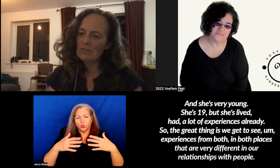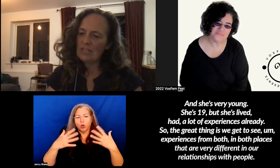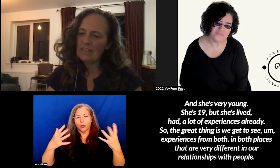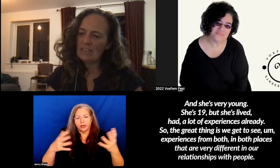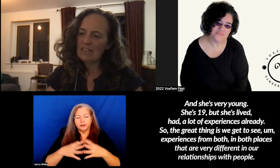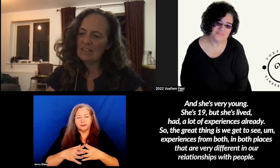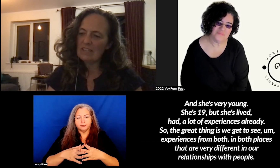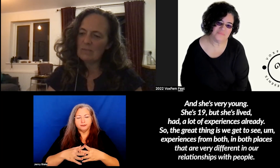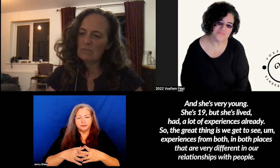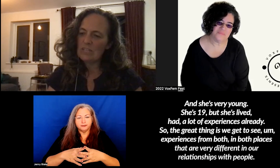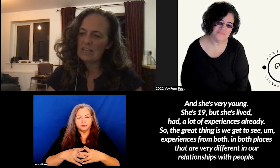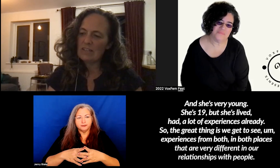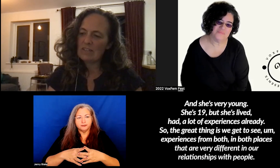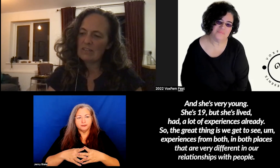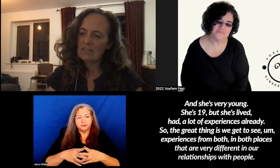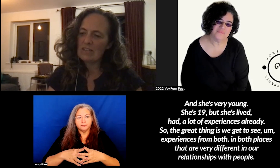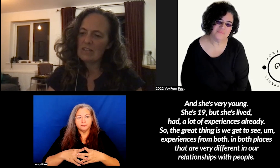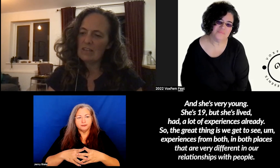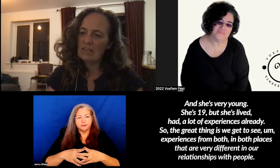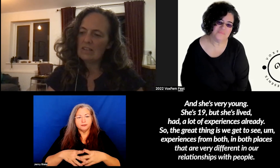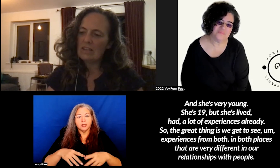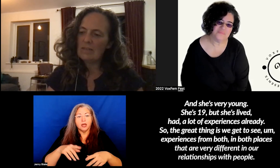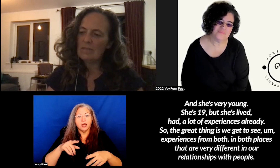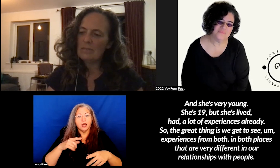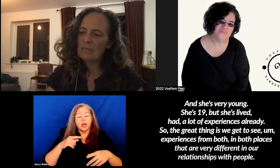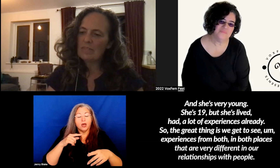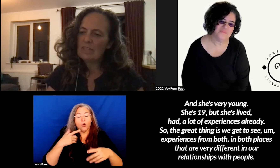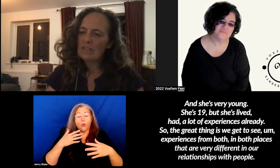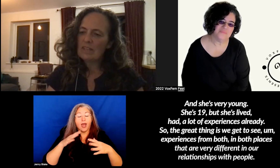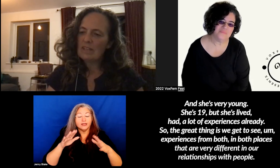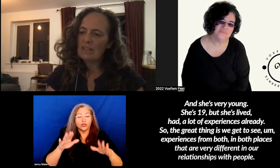the great thing is we get to see